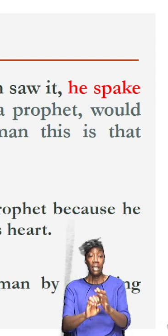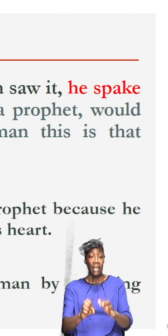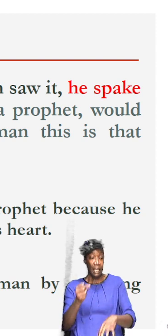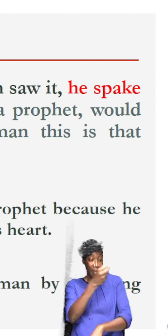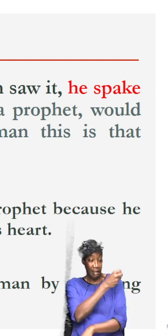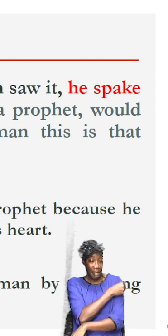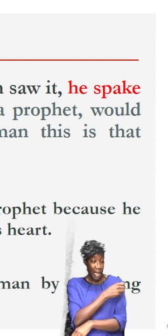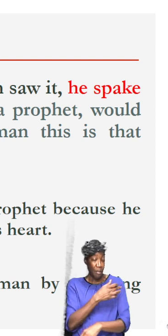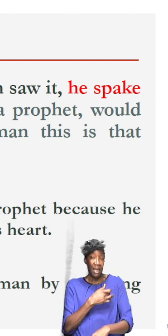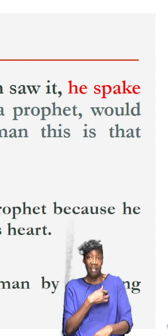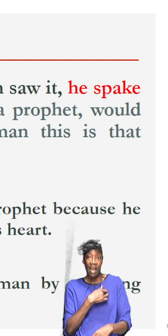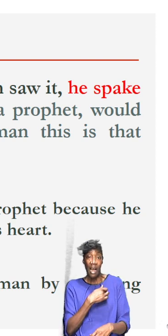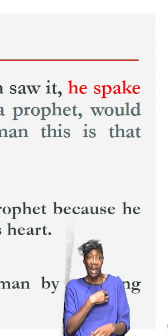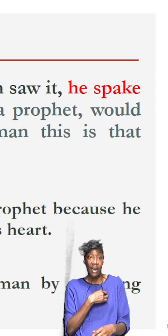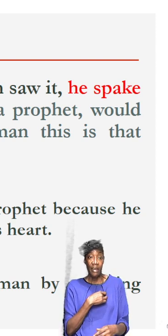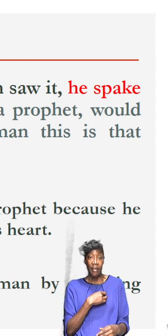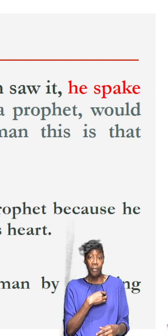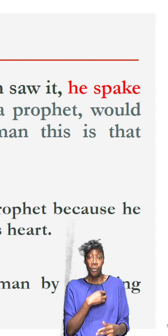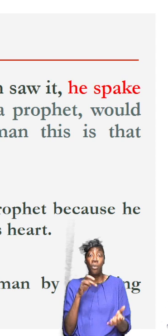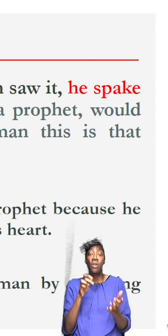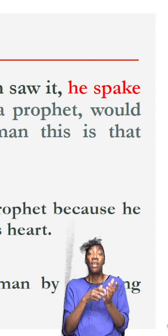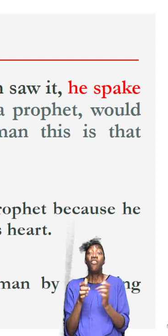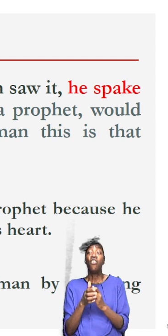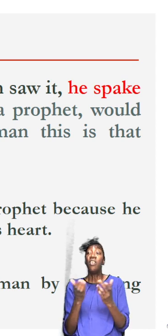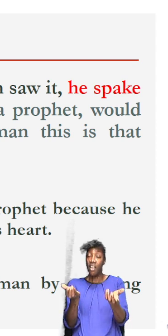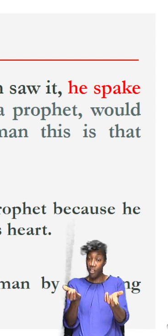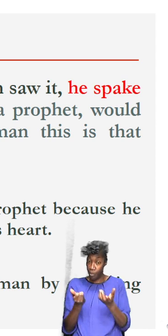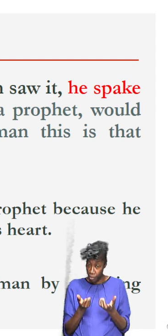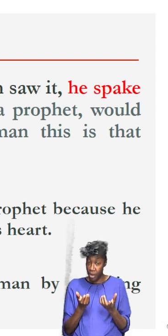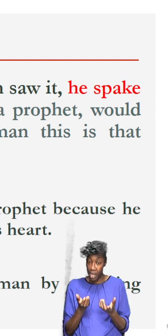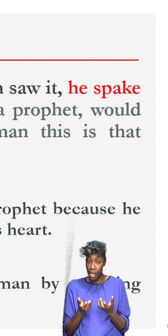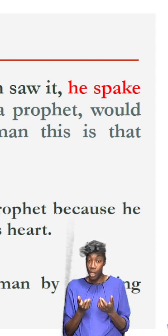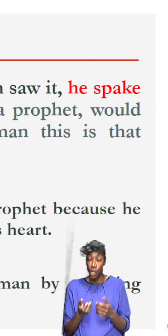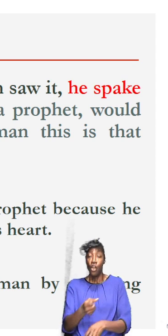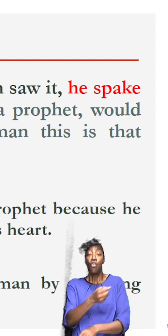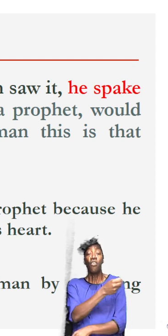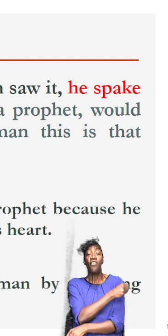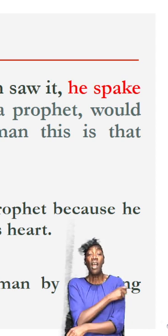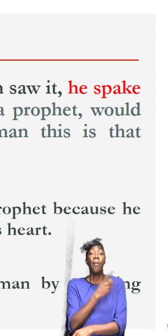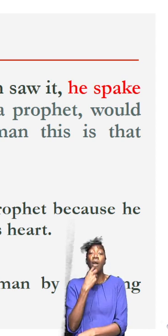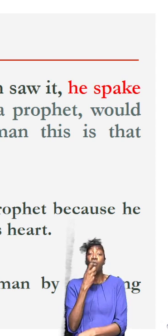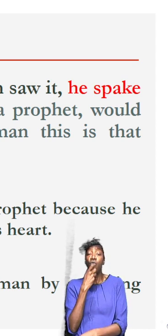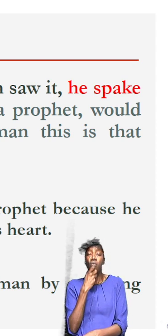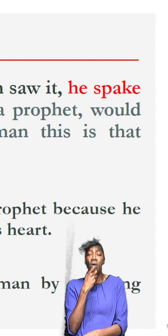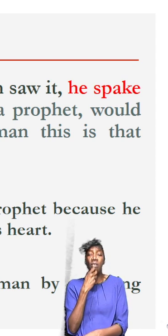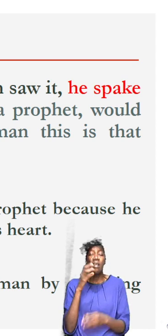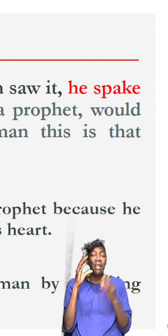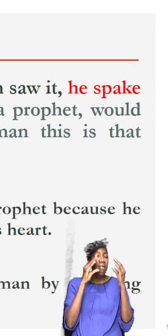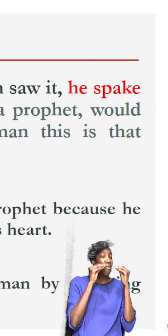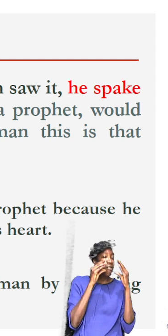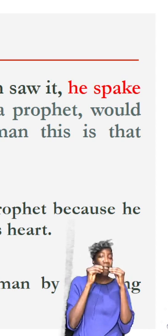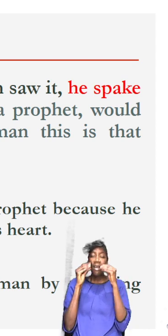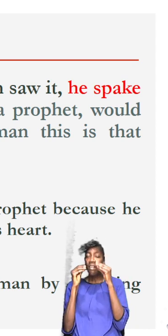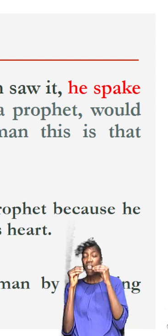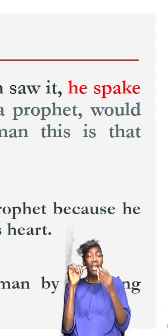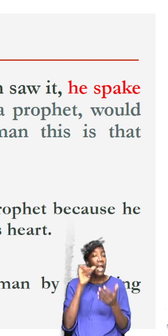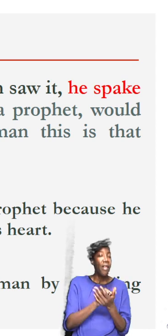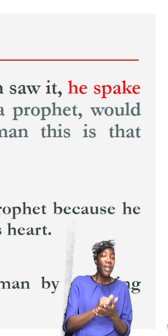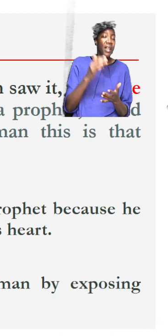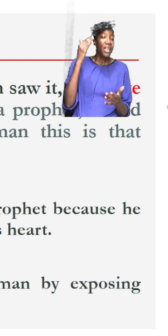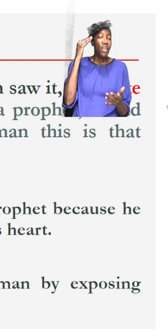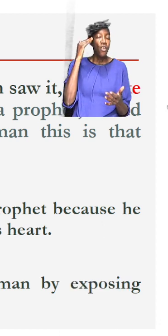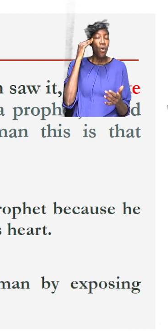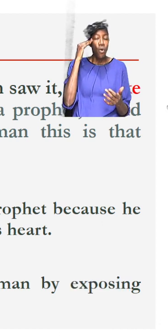know this woman's heart, Jesus brought out to Simon, who was the critic, that he knows the